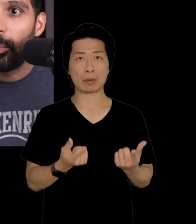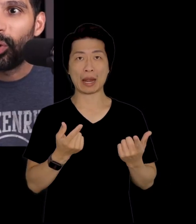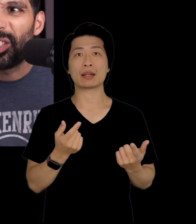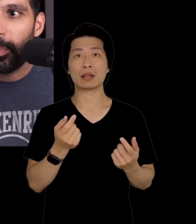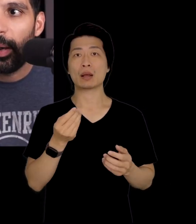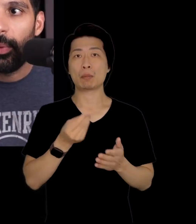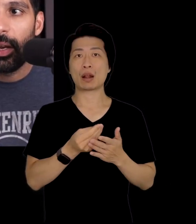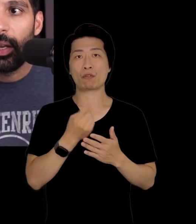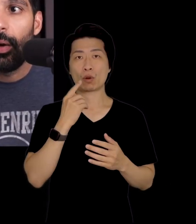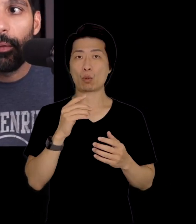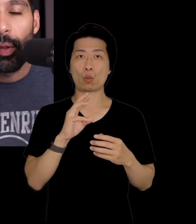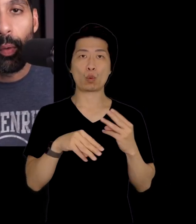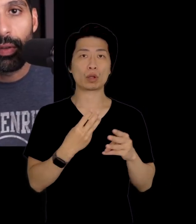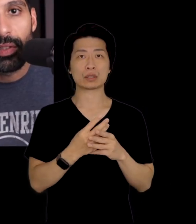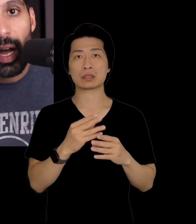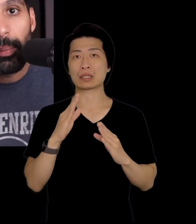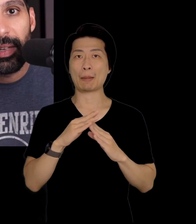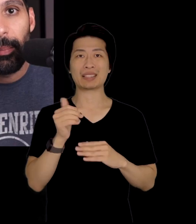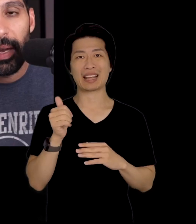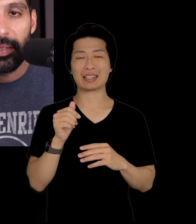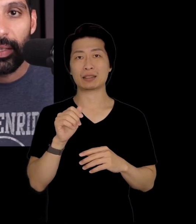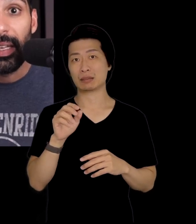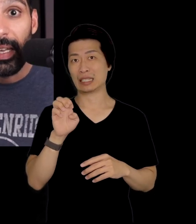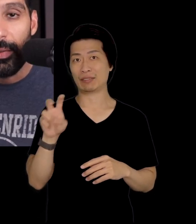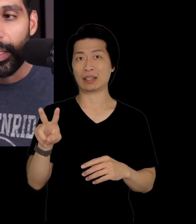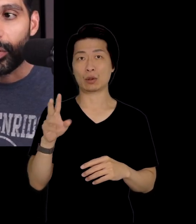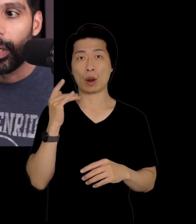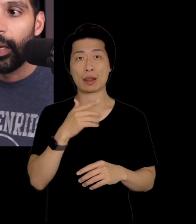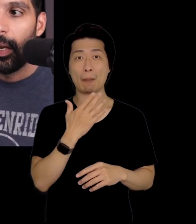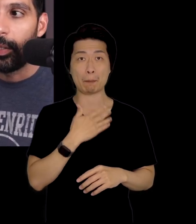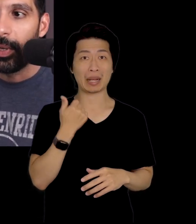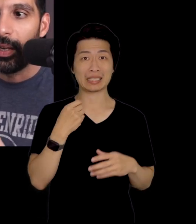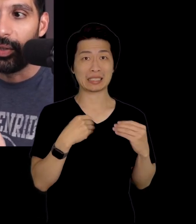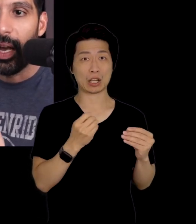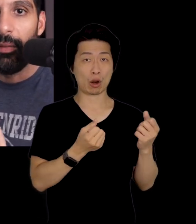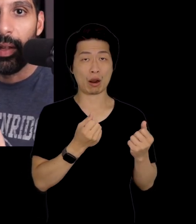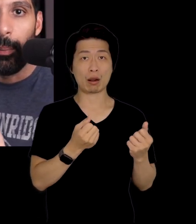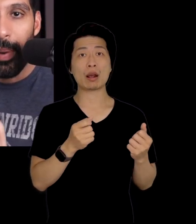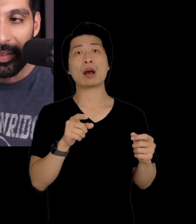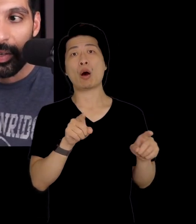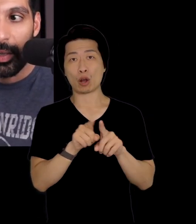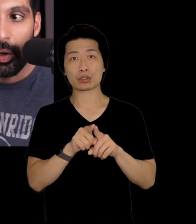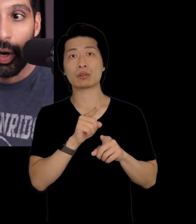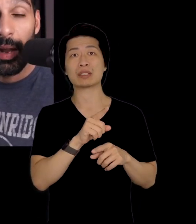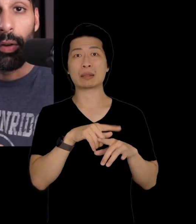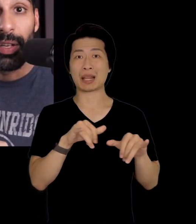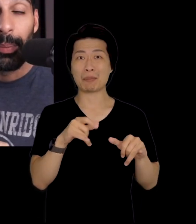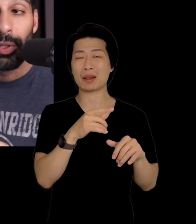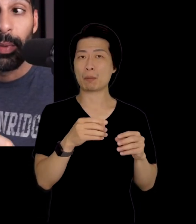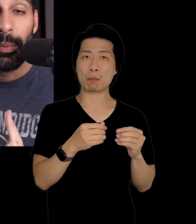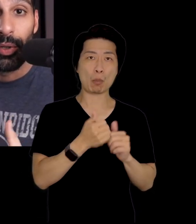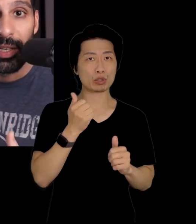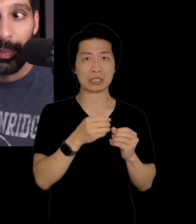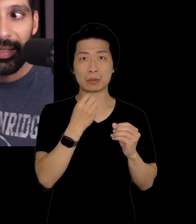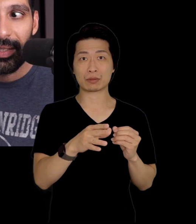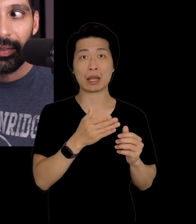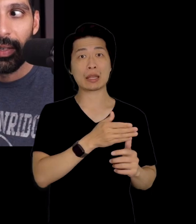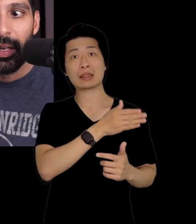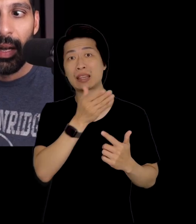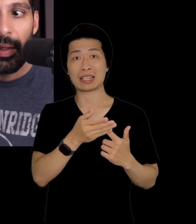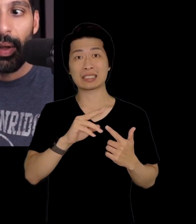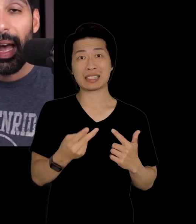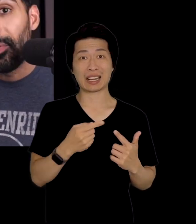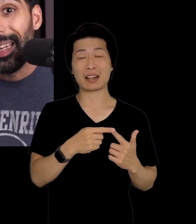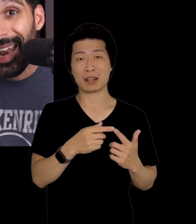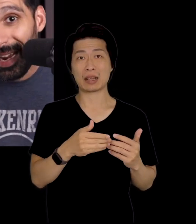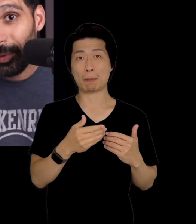have the most spend money for the world's top 10 best-selling EVs. It's because you have the best-selling car that also happens to be the most expensive,